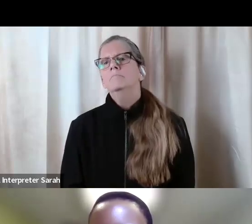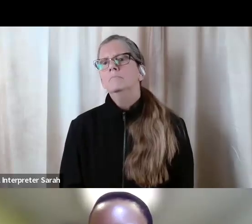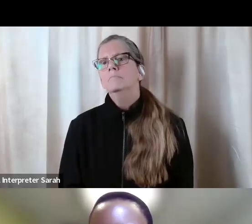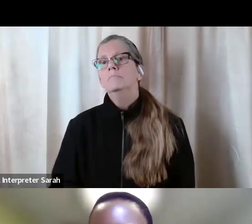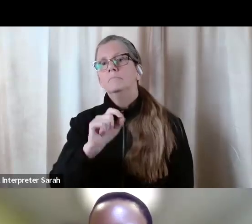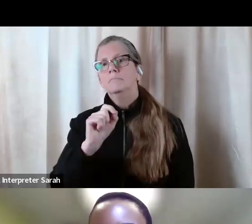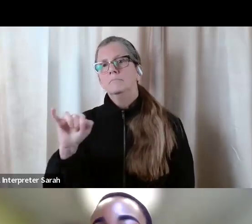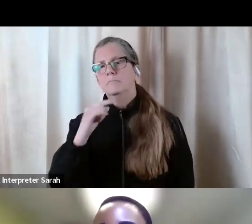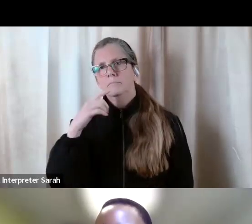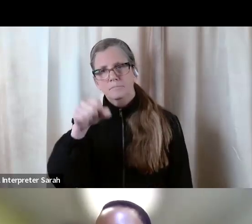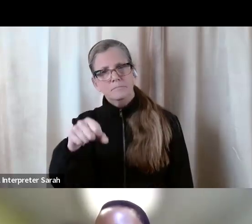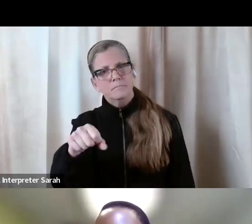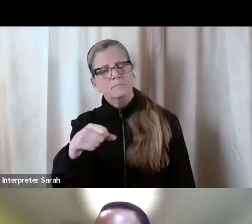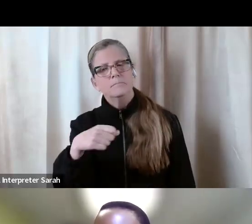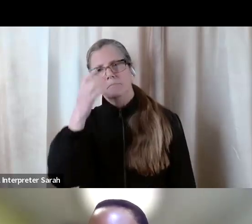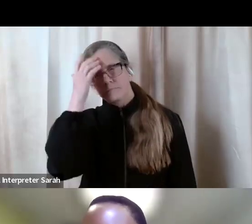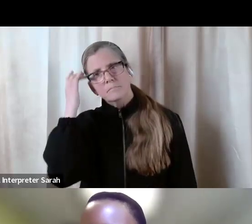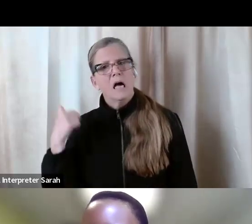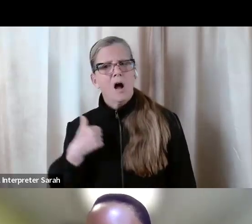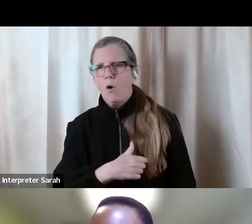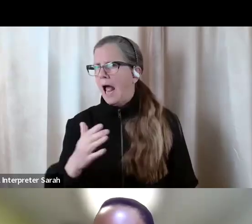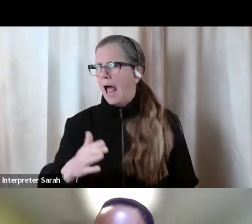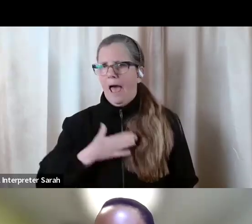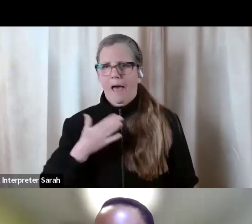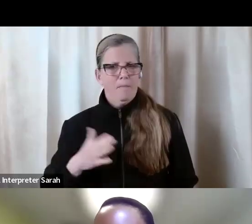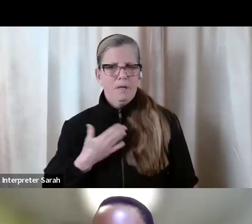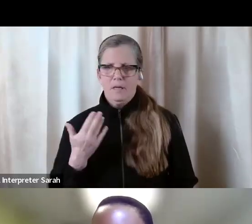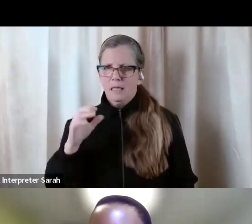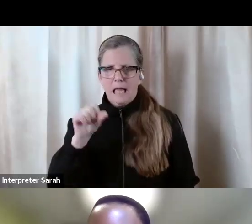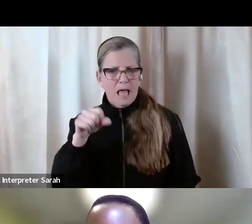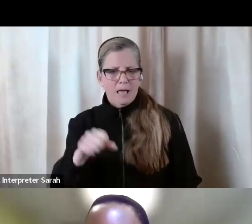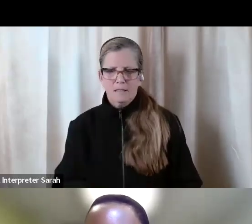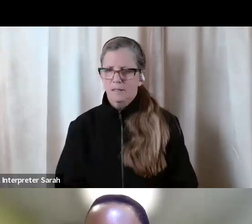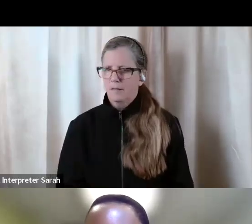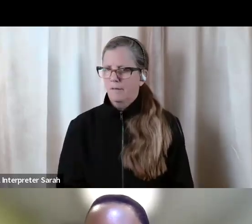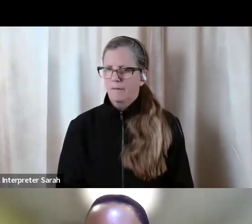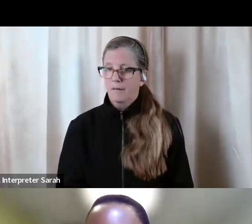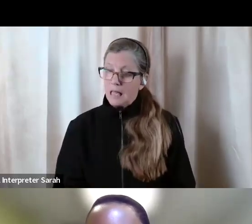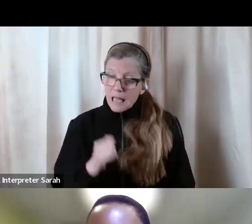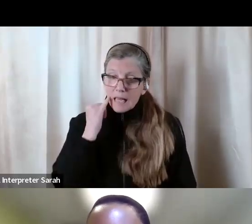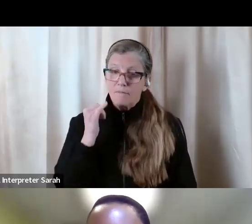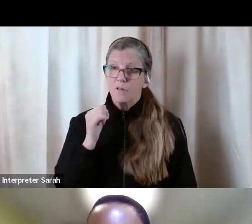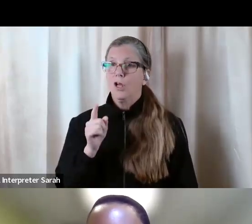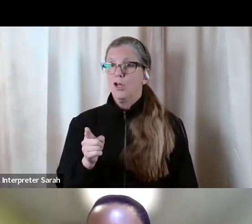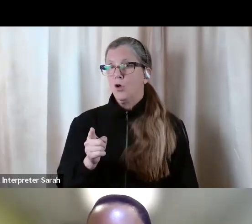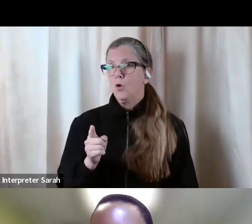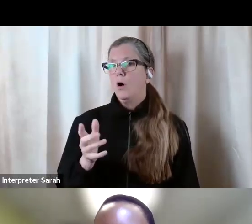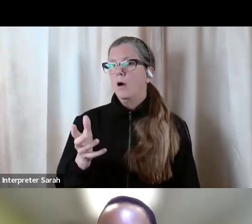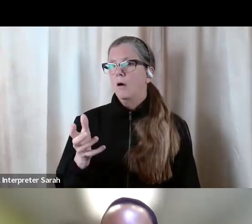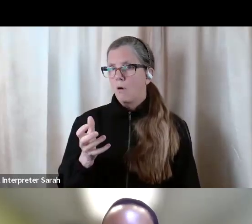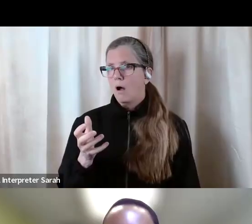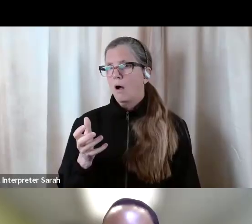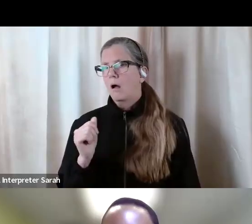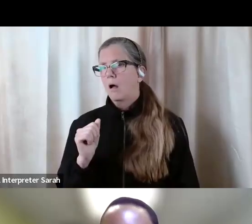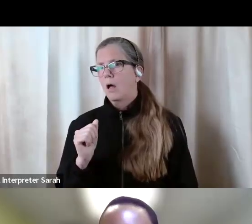Yes, we would be more than happy to if you want to provide if you want to